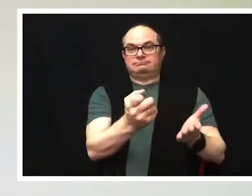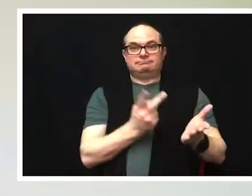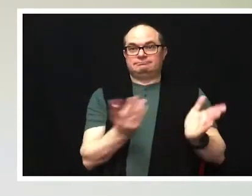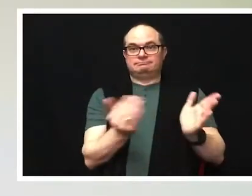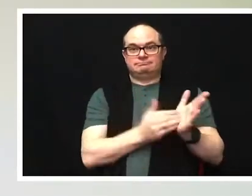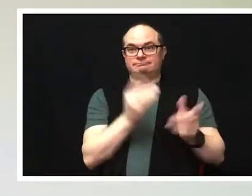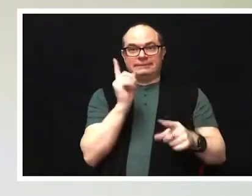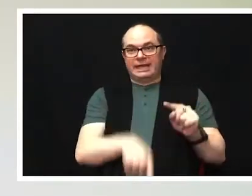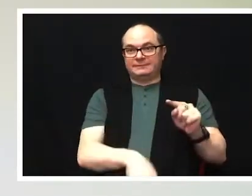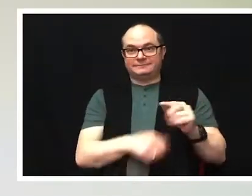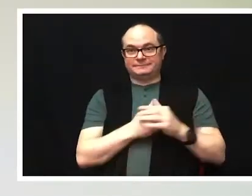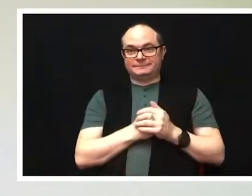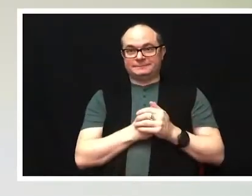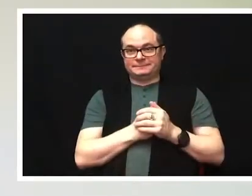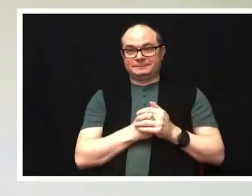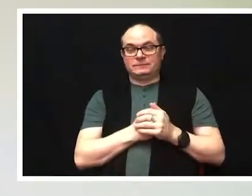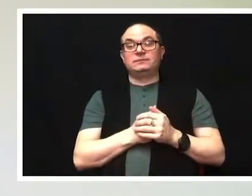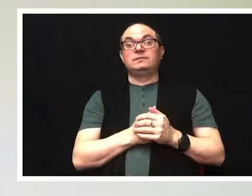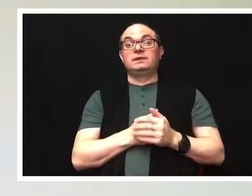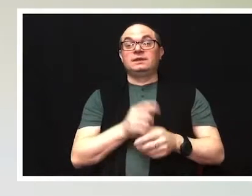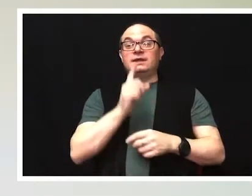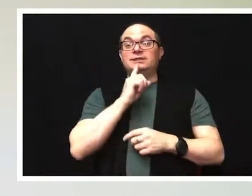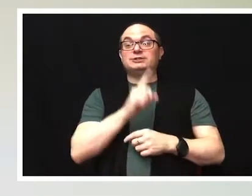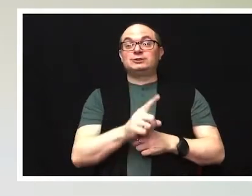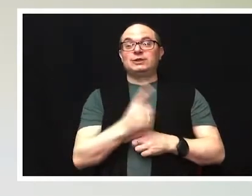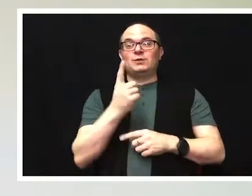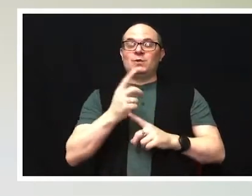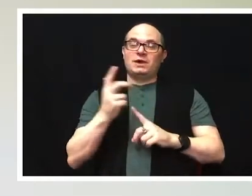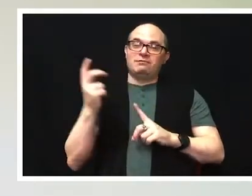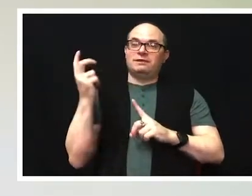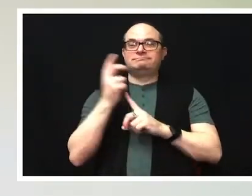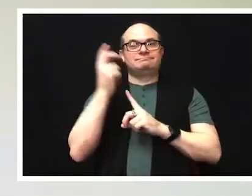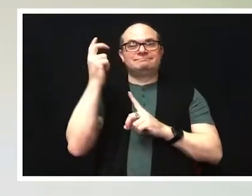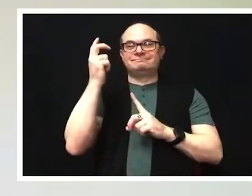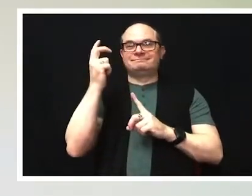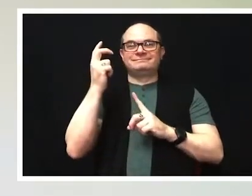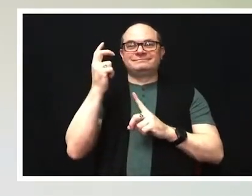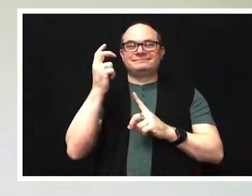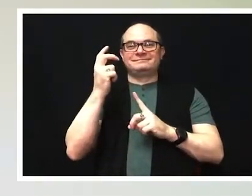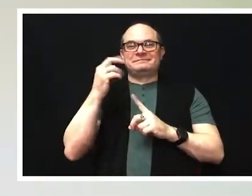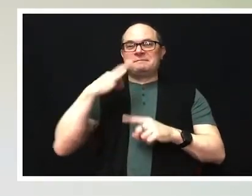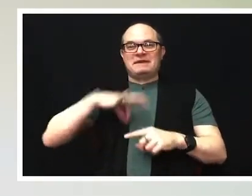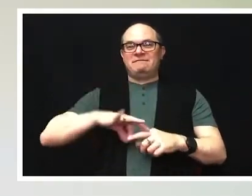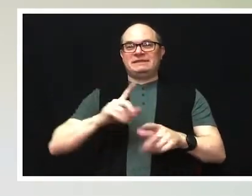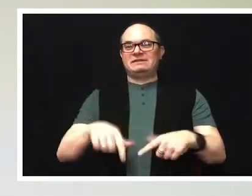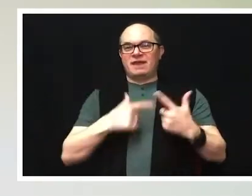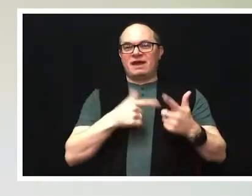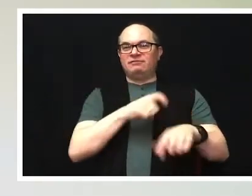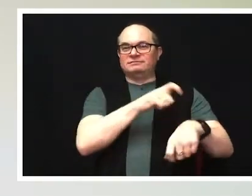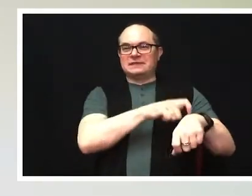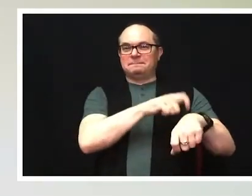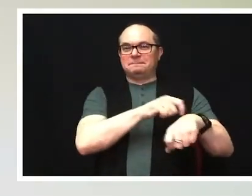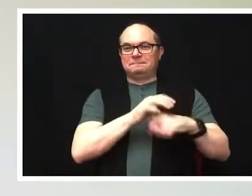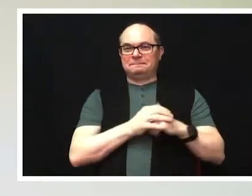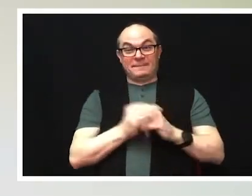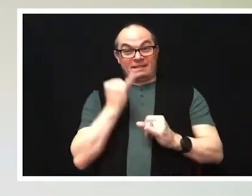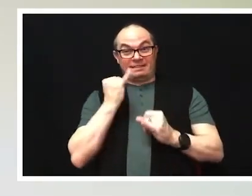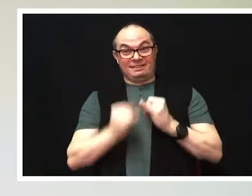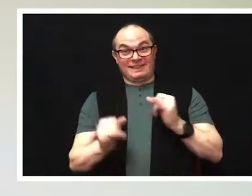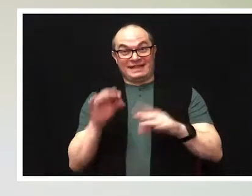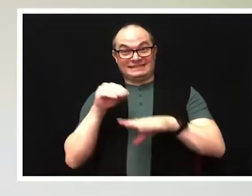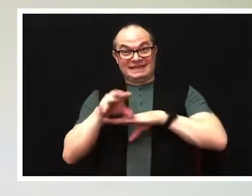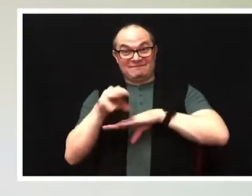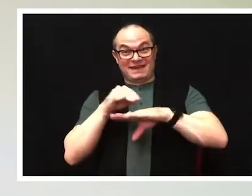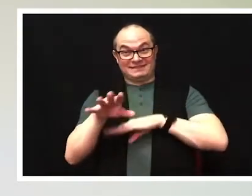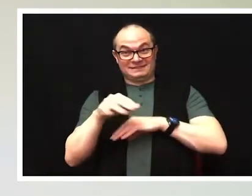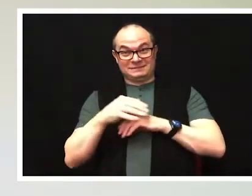never to be replaced. It is truly one of the greatest assets that we have in life. Final piece of